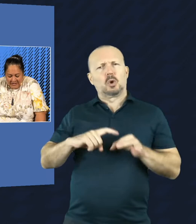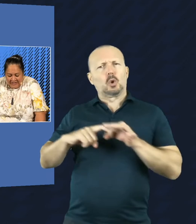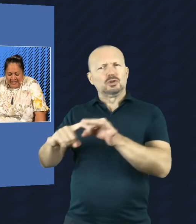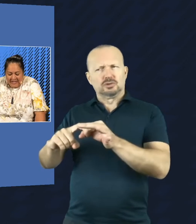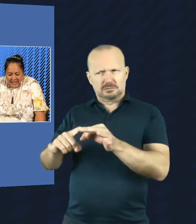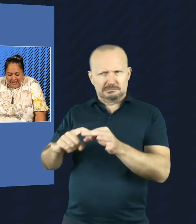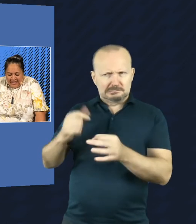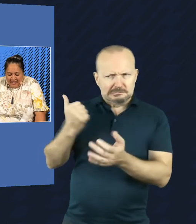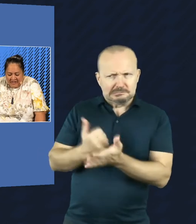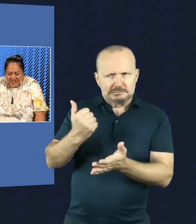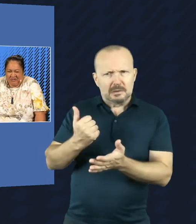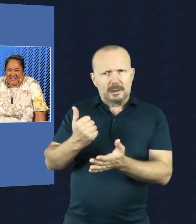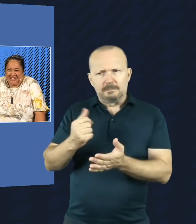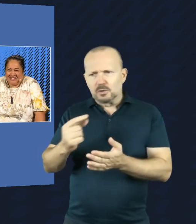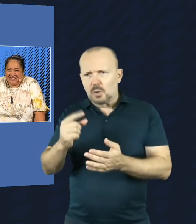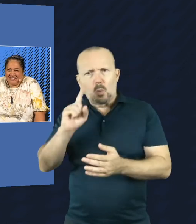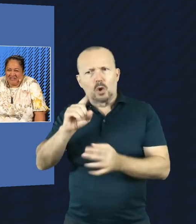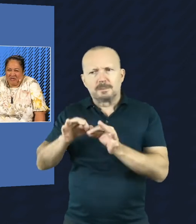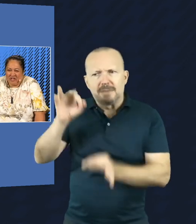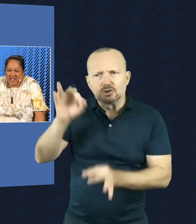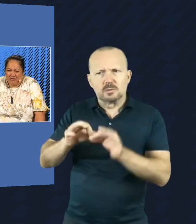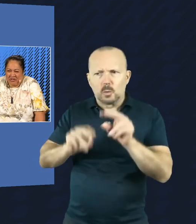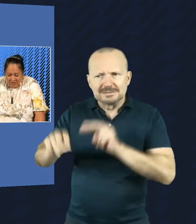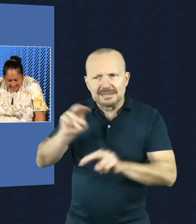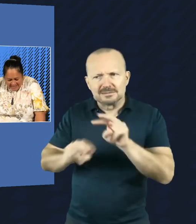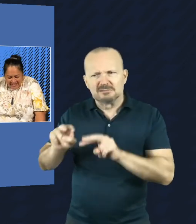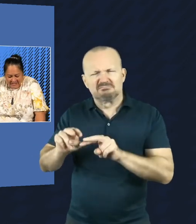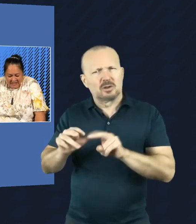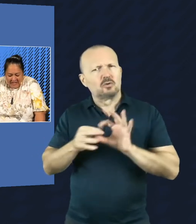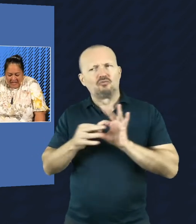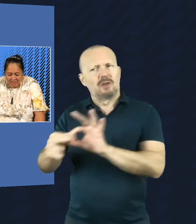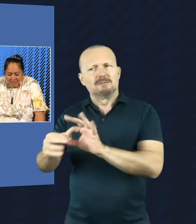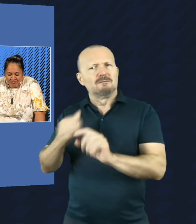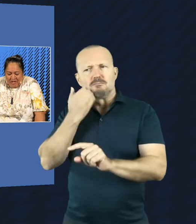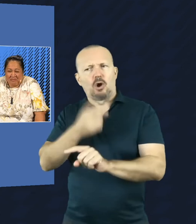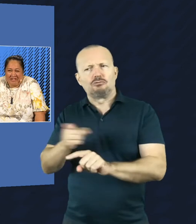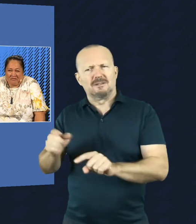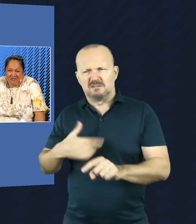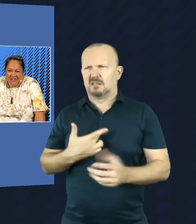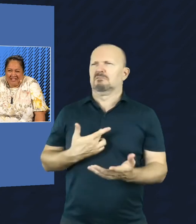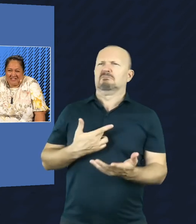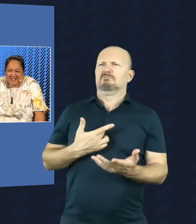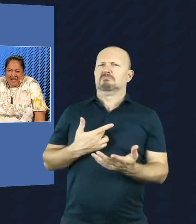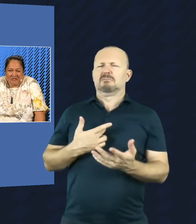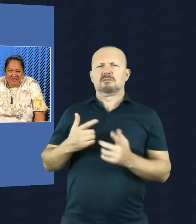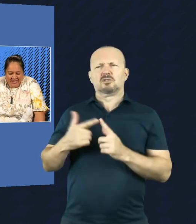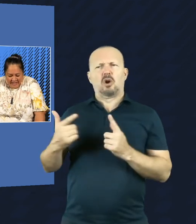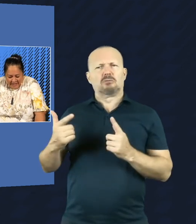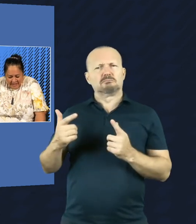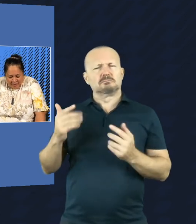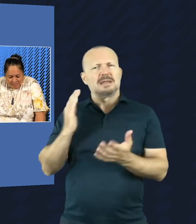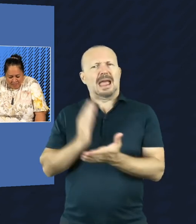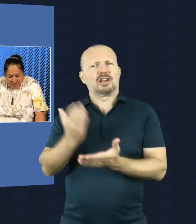all. And the issue with that is what you're collecting may or may not reflect, you know,